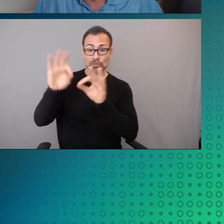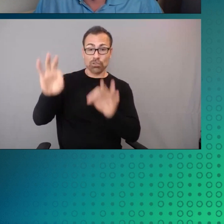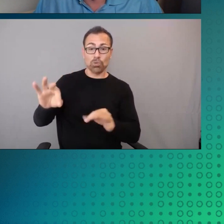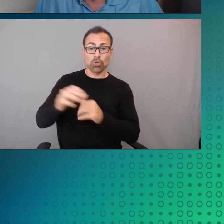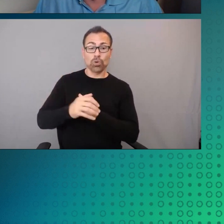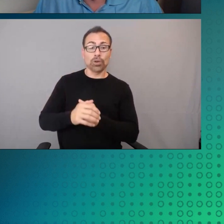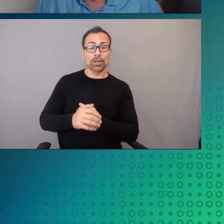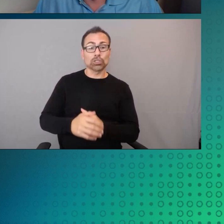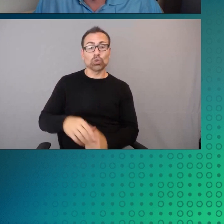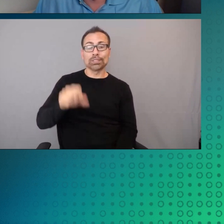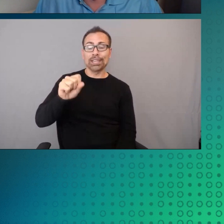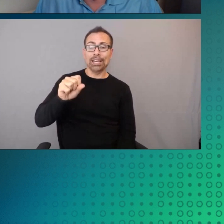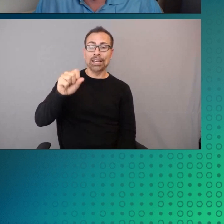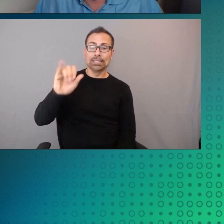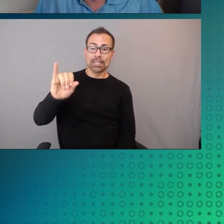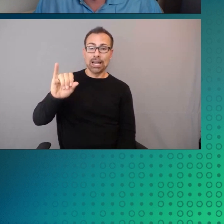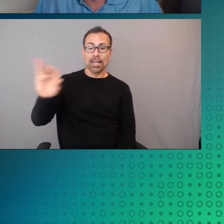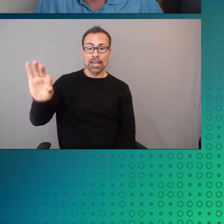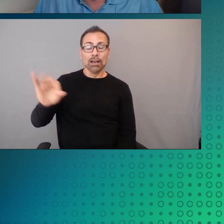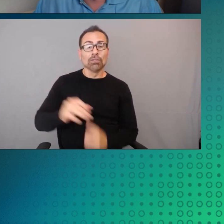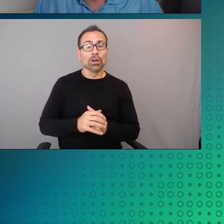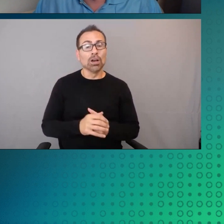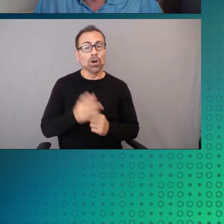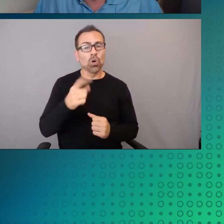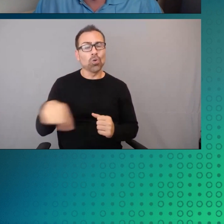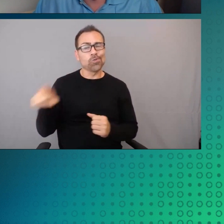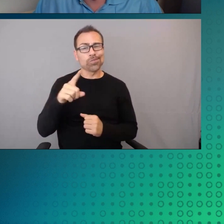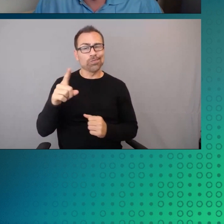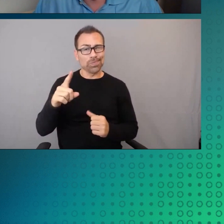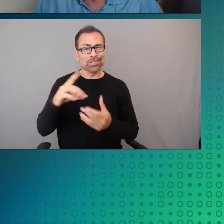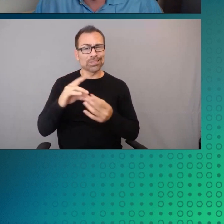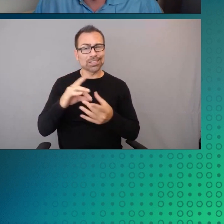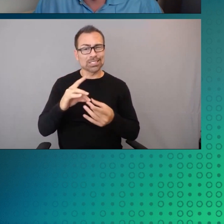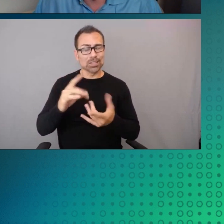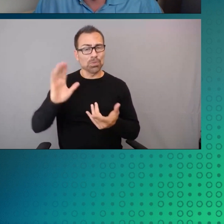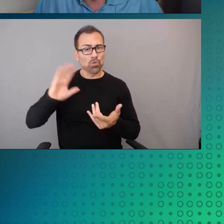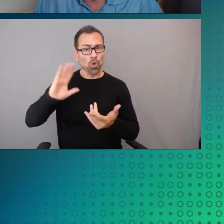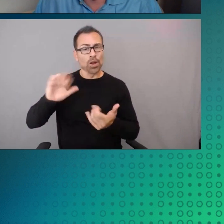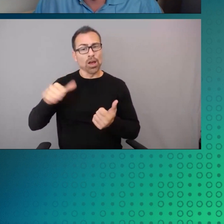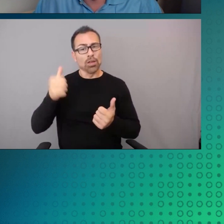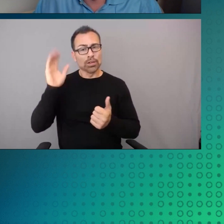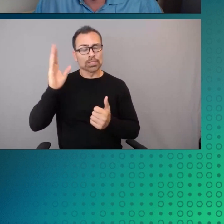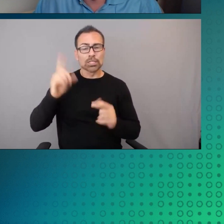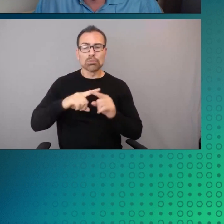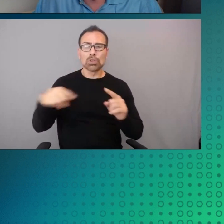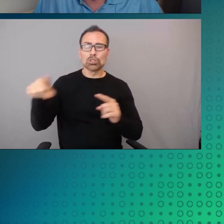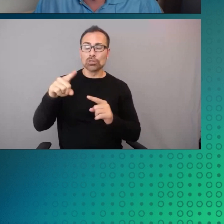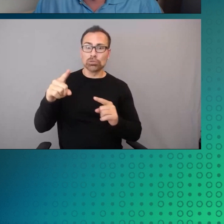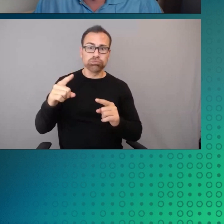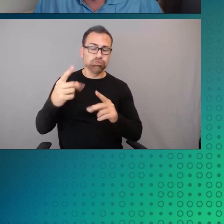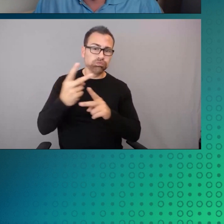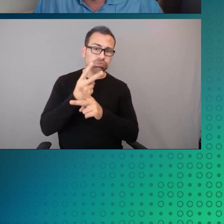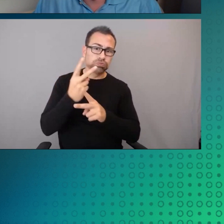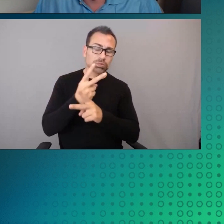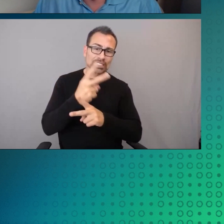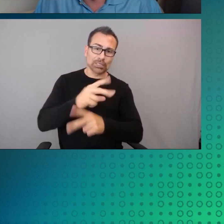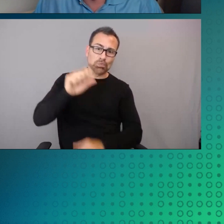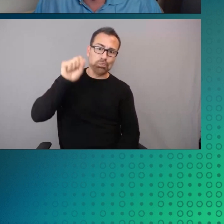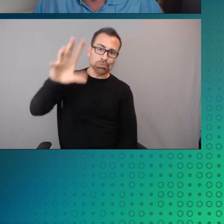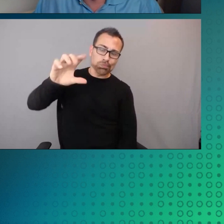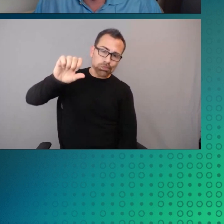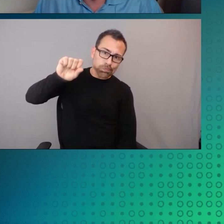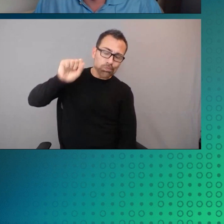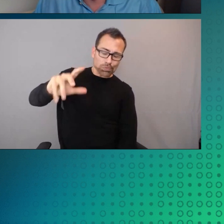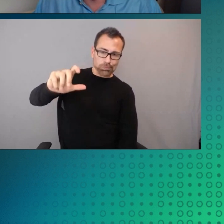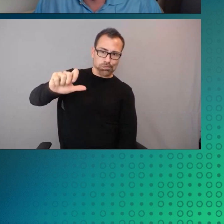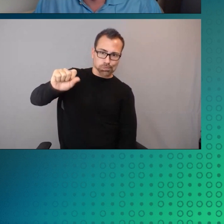Framework throughout the last couple of segments that we've had. Now, you mentioned some pretty awesome statistics. What are some of the